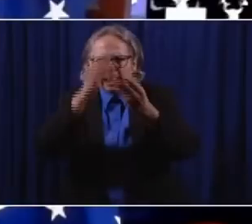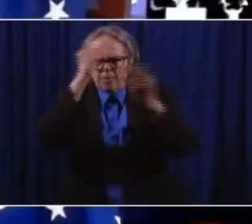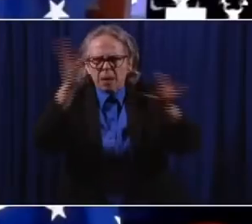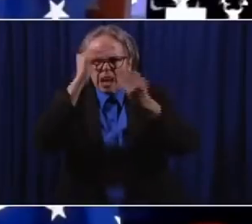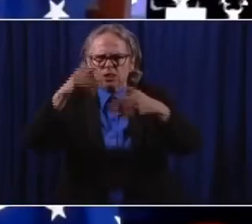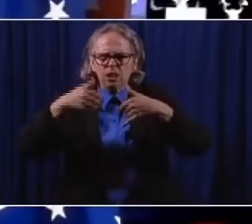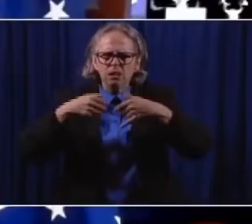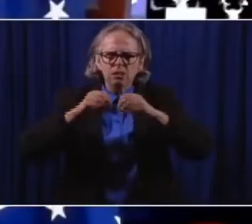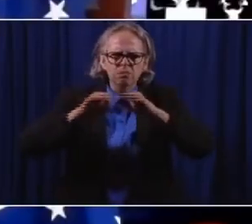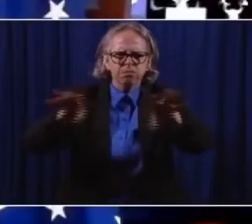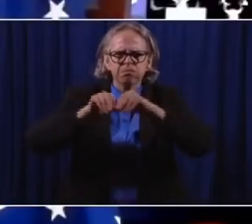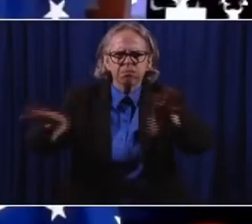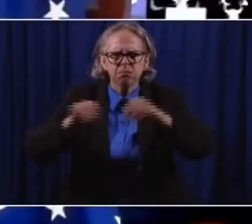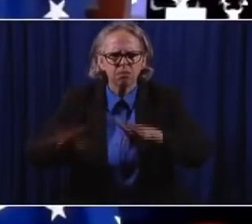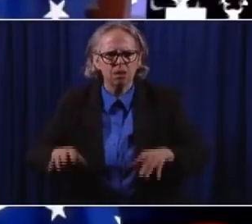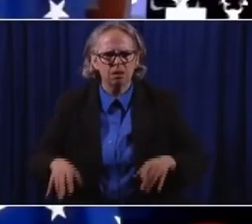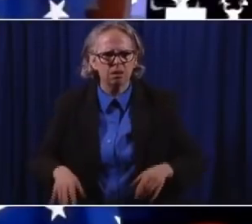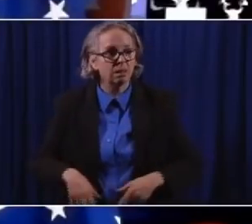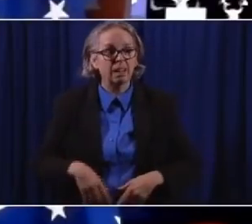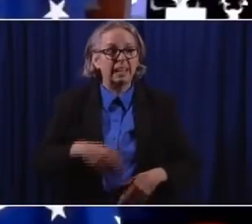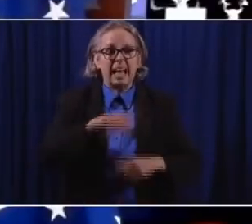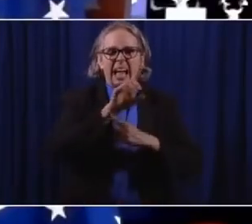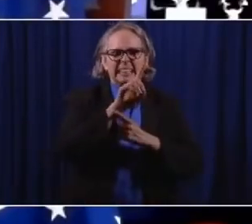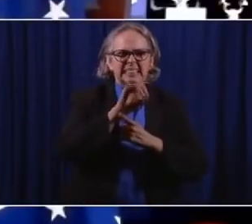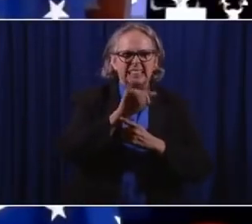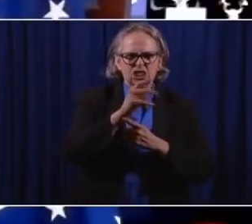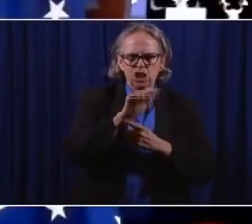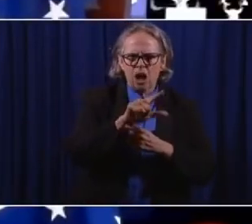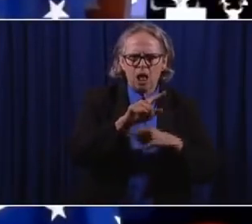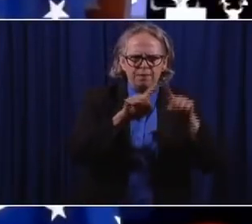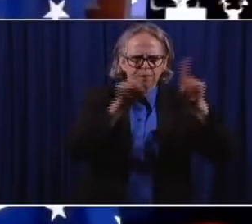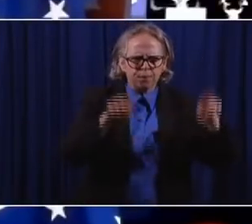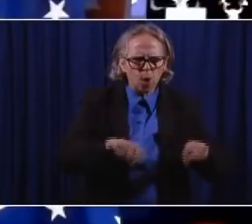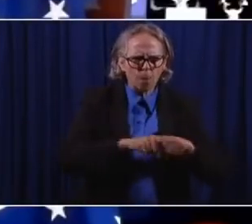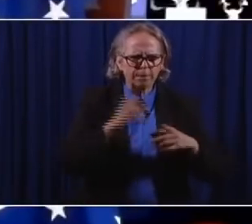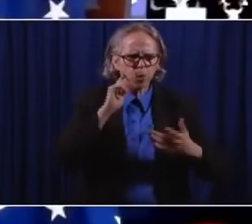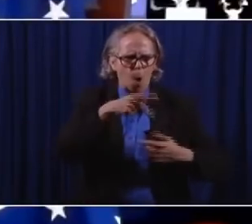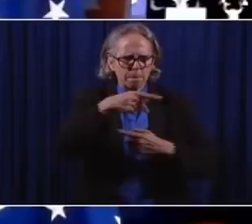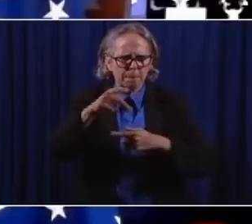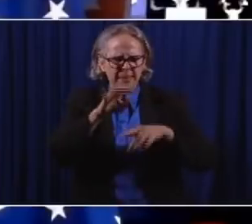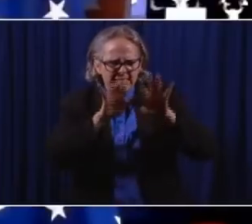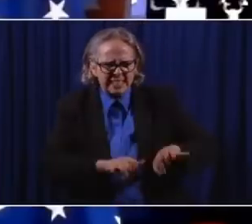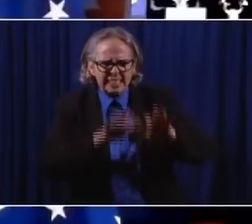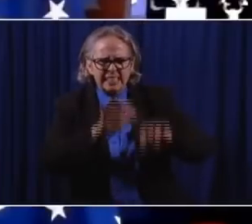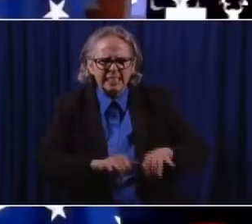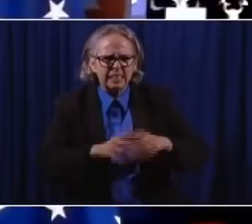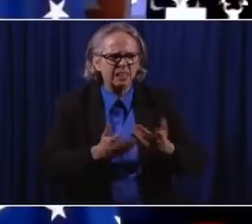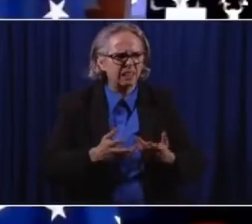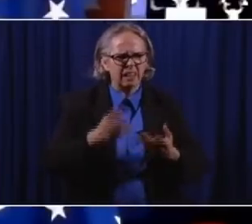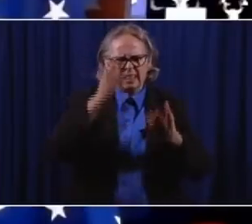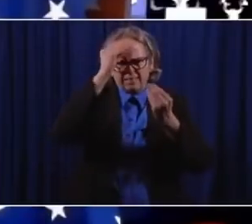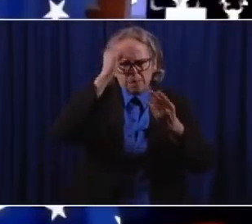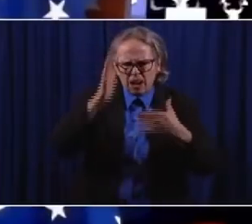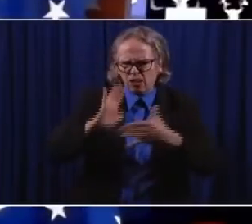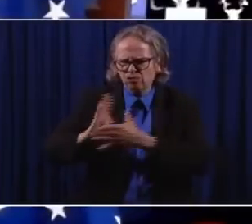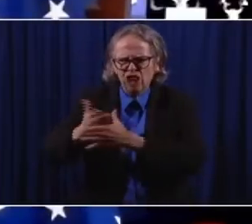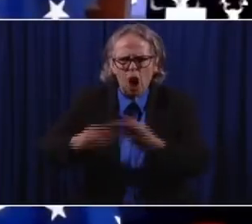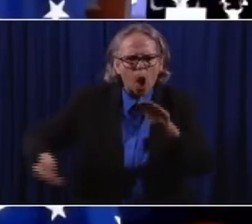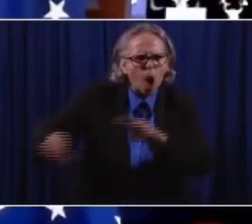can, deploying digital forms for PPE and data exchange with local health departments,